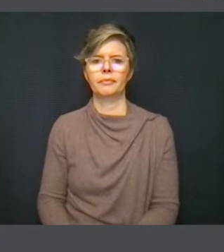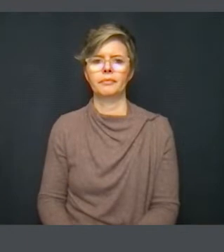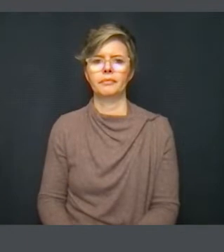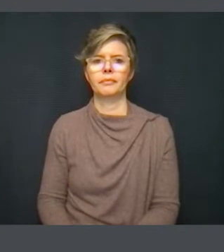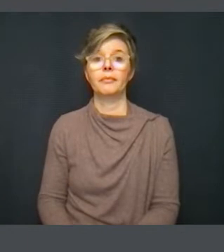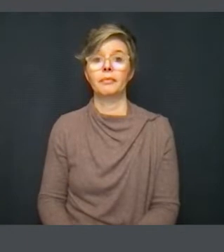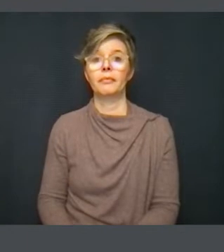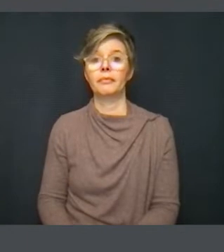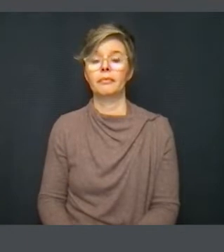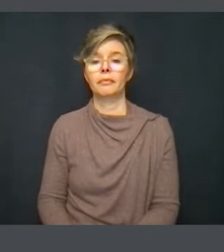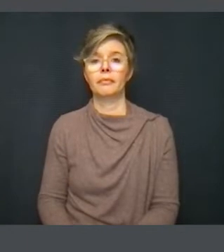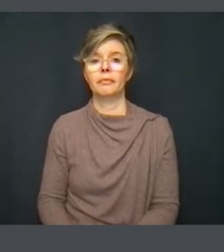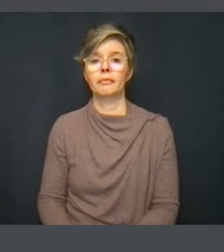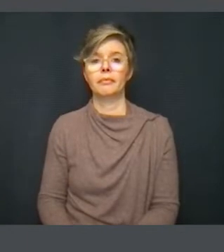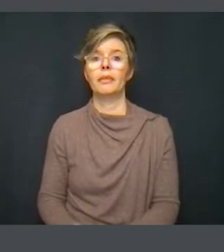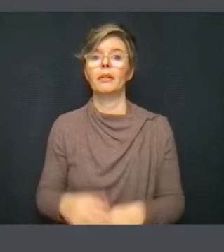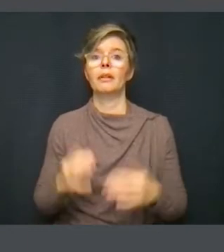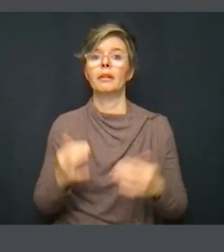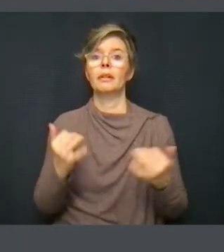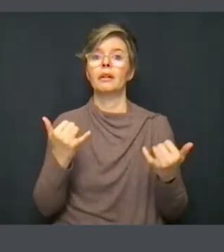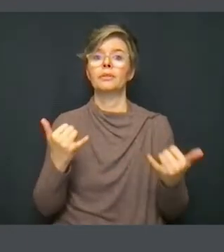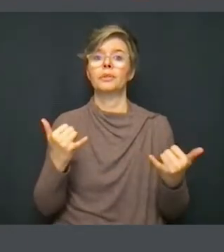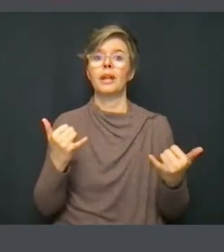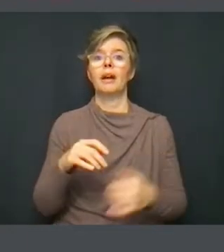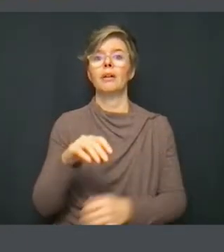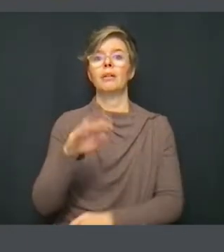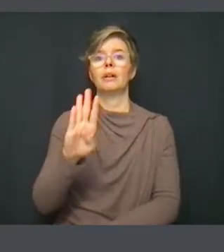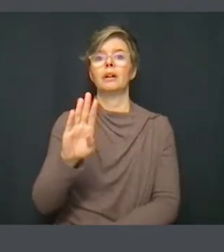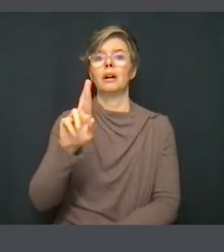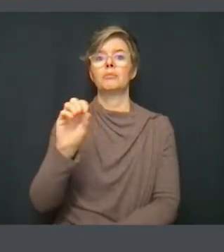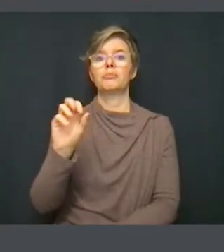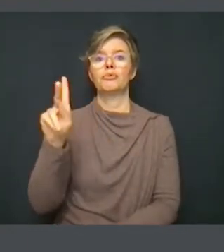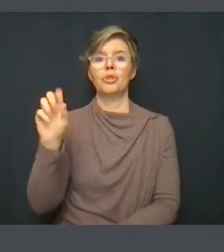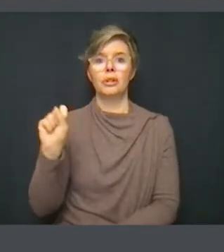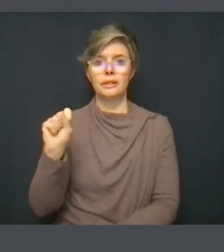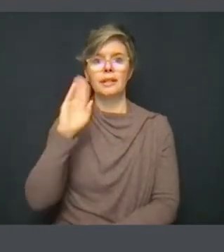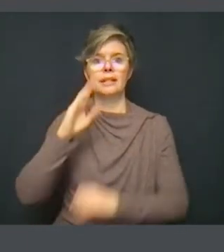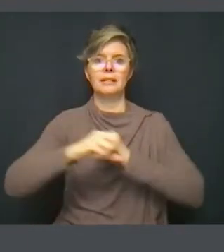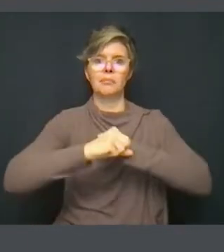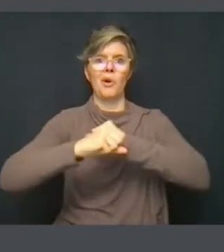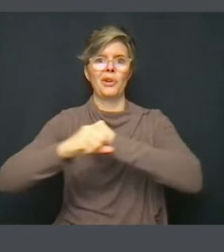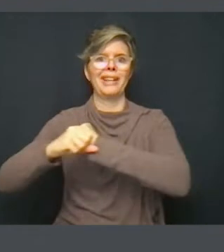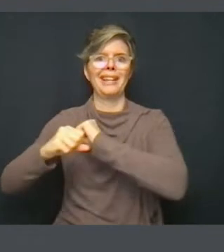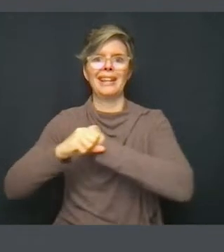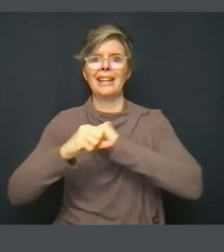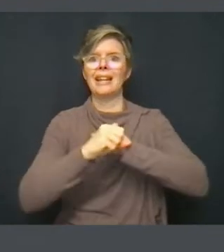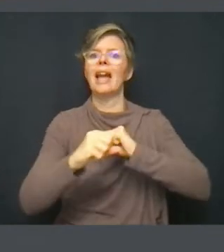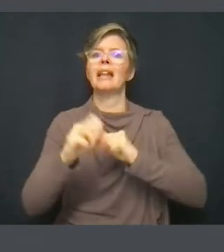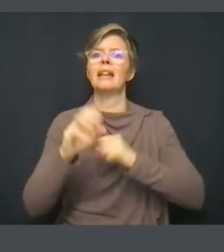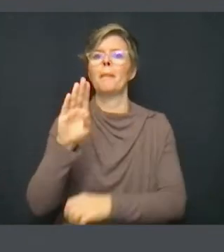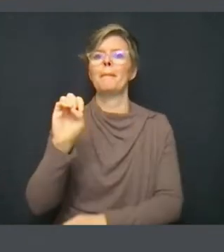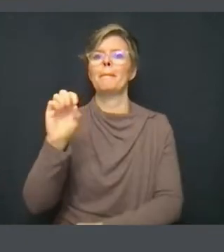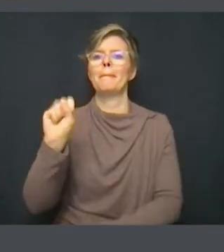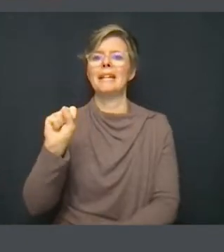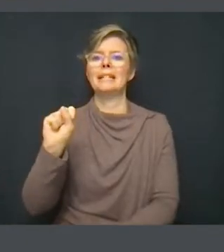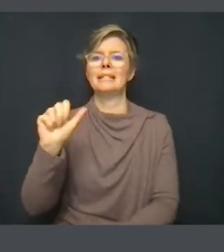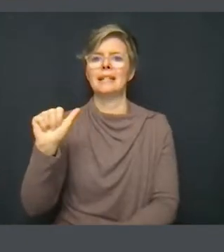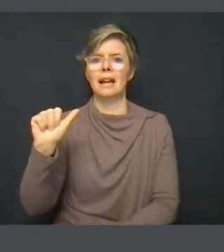So now it's being marketed by Brooks. So I think it's gaining more traction. But the really important thing is, yes,